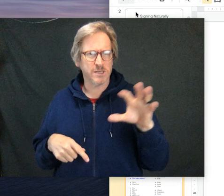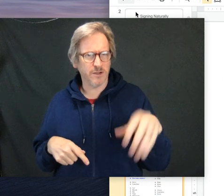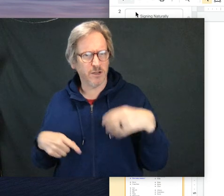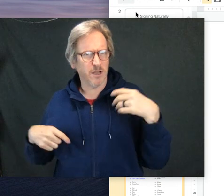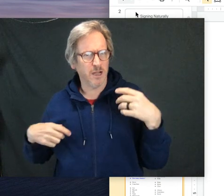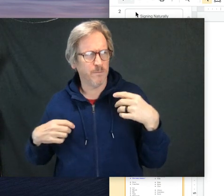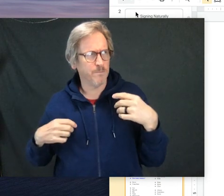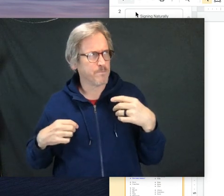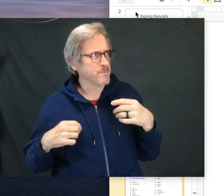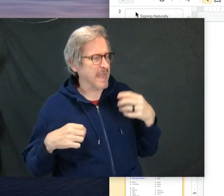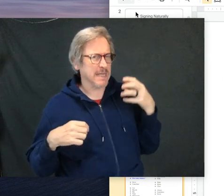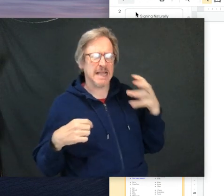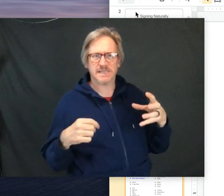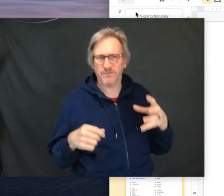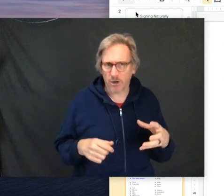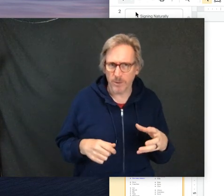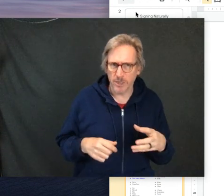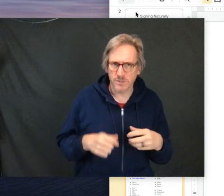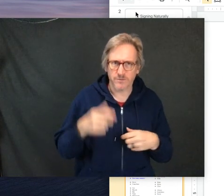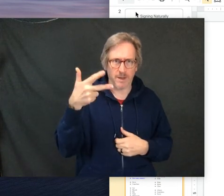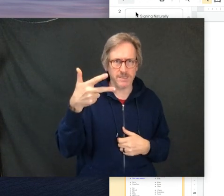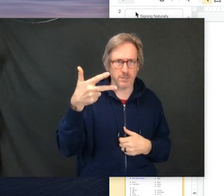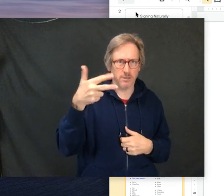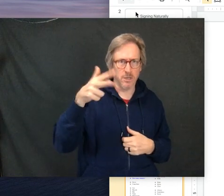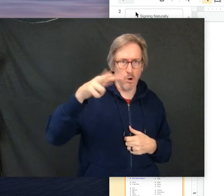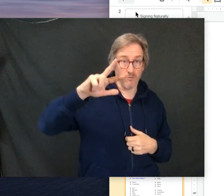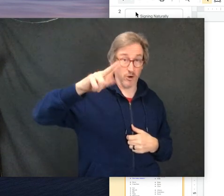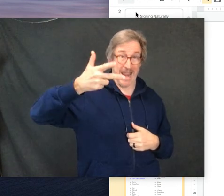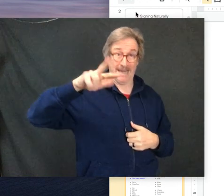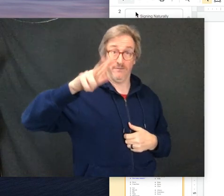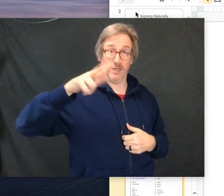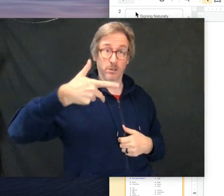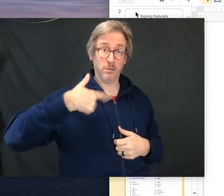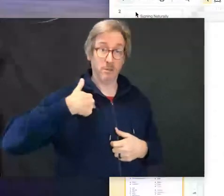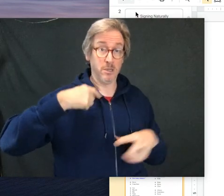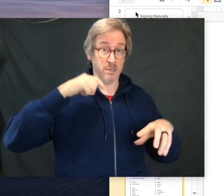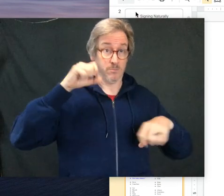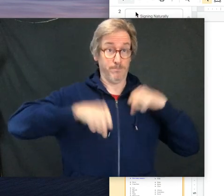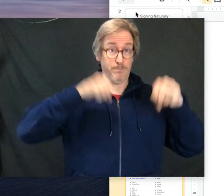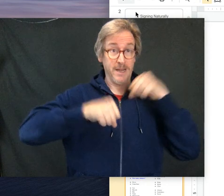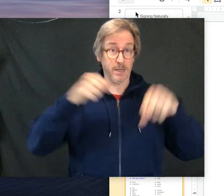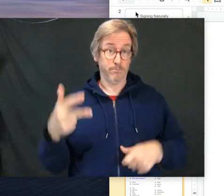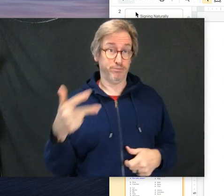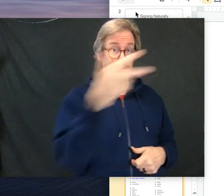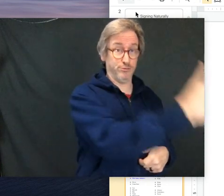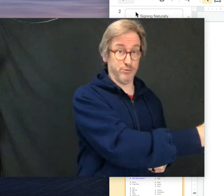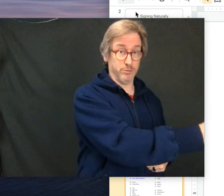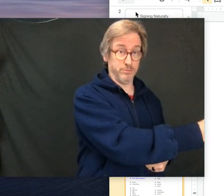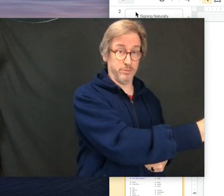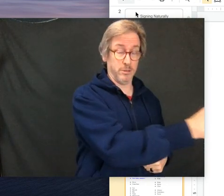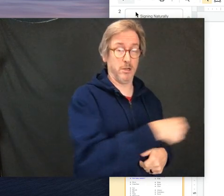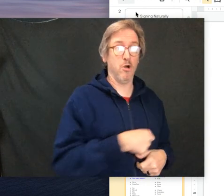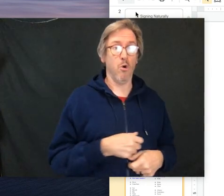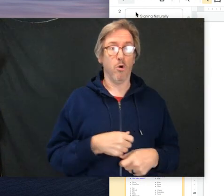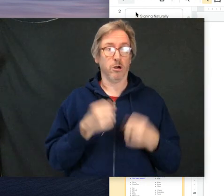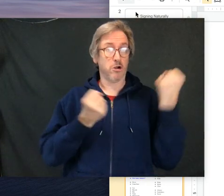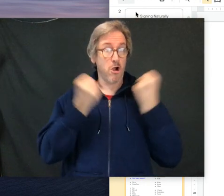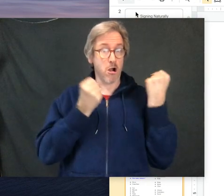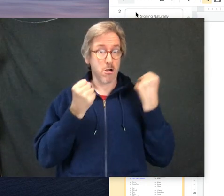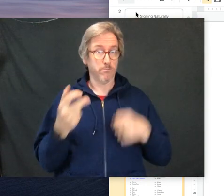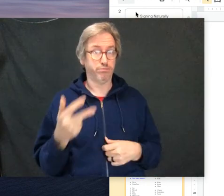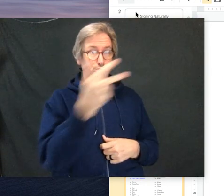There is a classifier we use for bicycle or for any vehicle. Bike